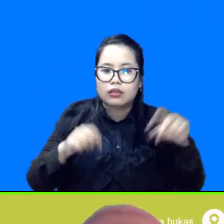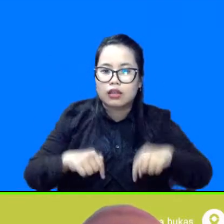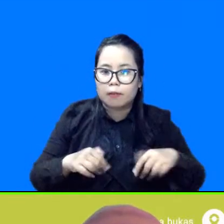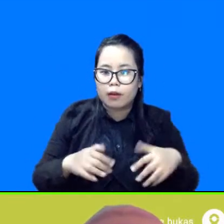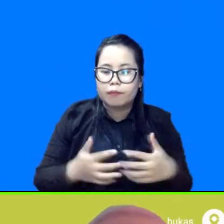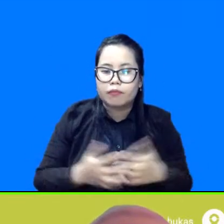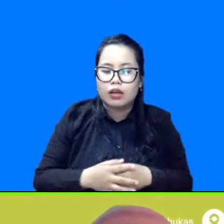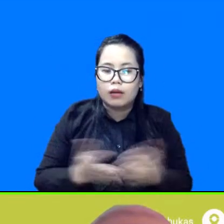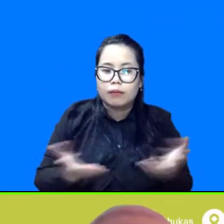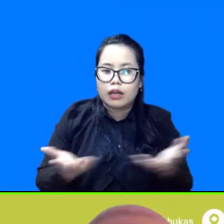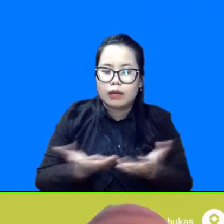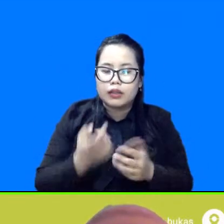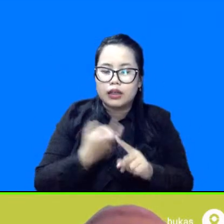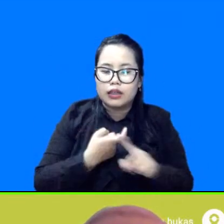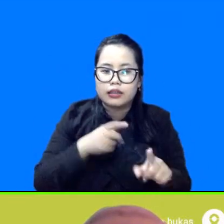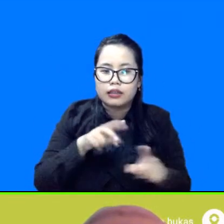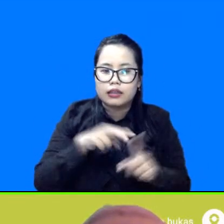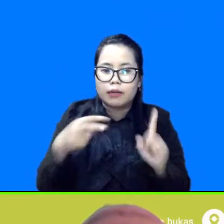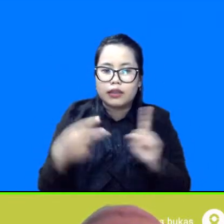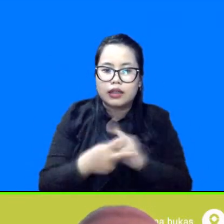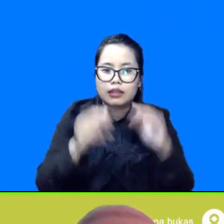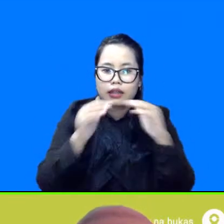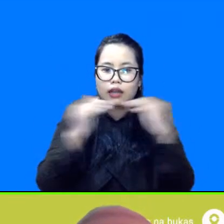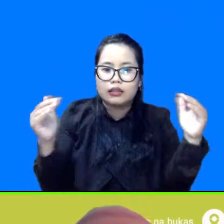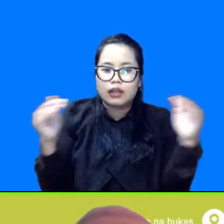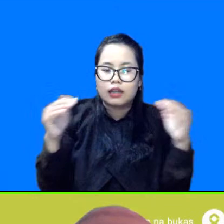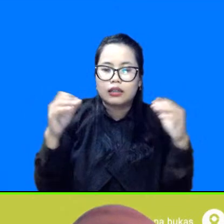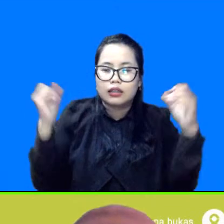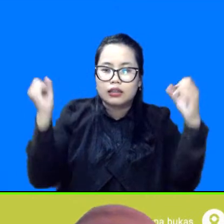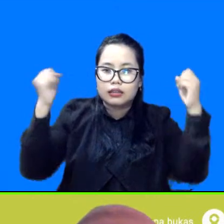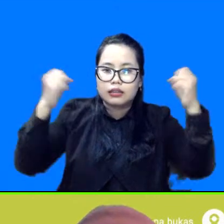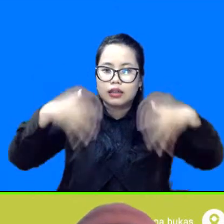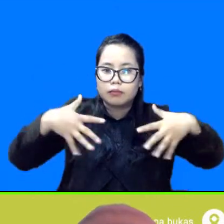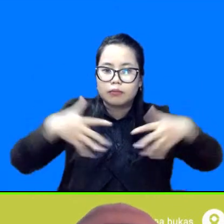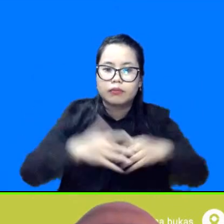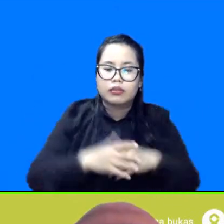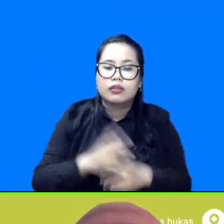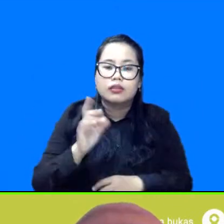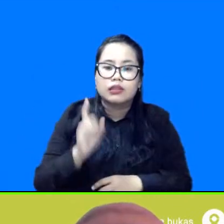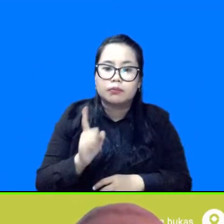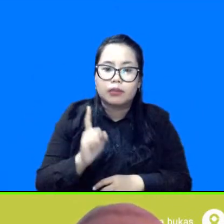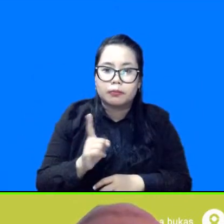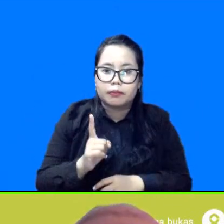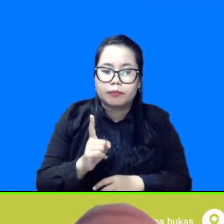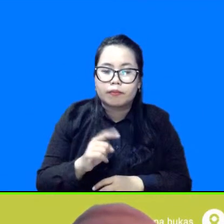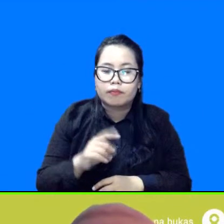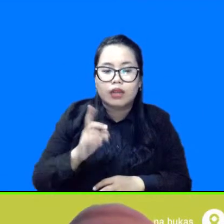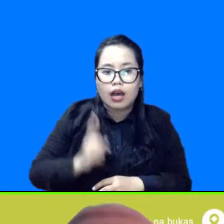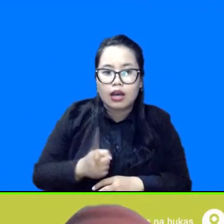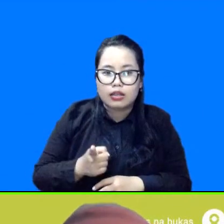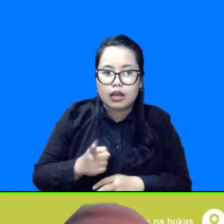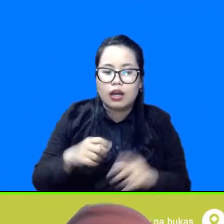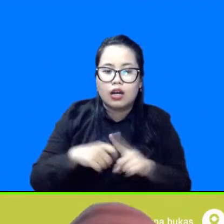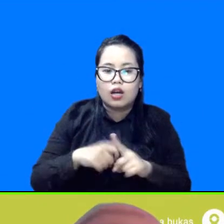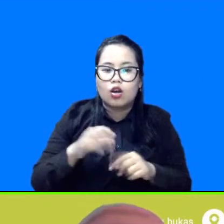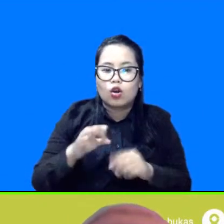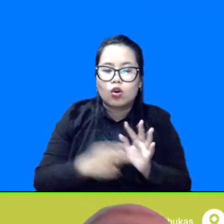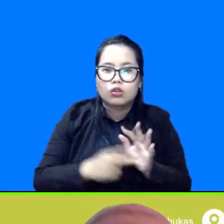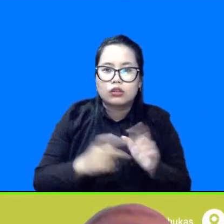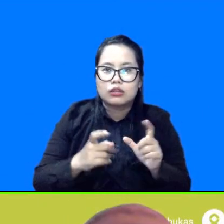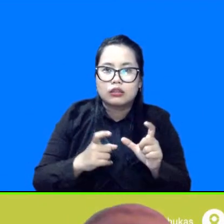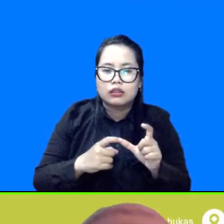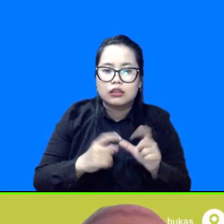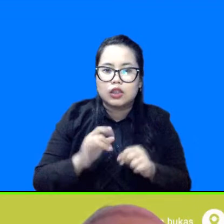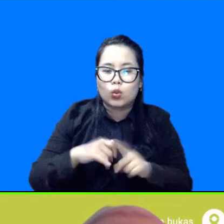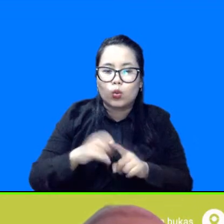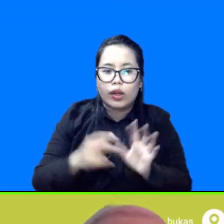lens, because now there's a constituency of a young and queer